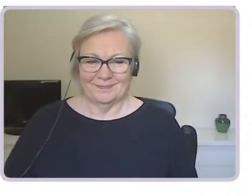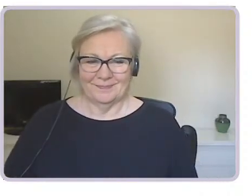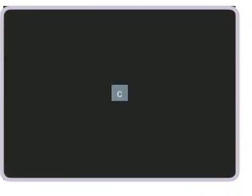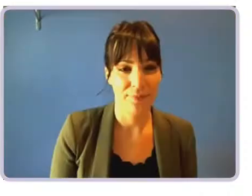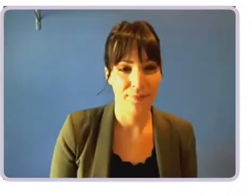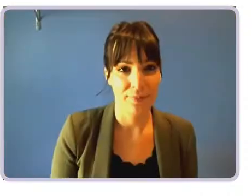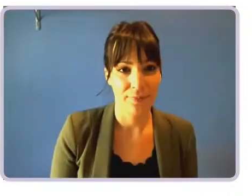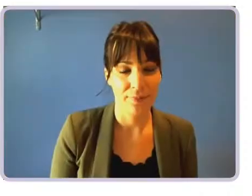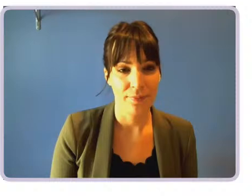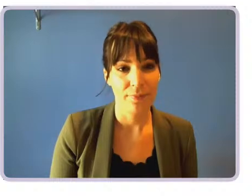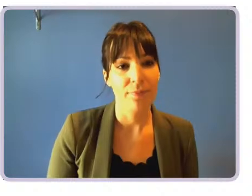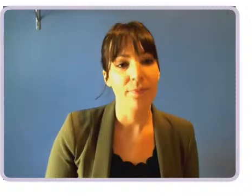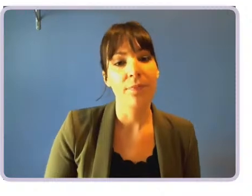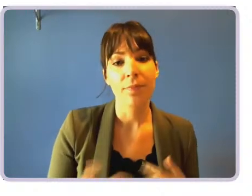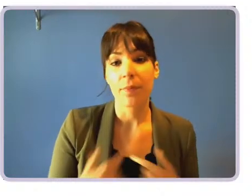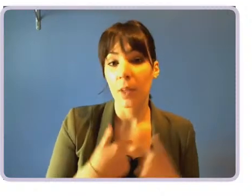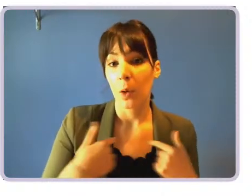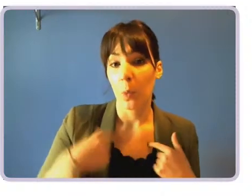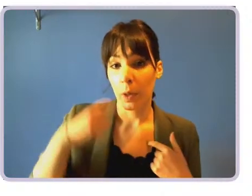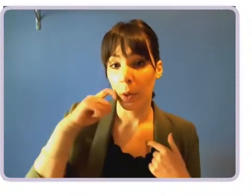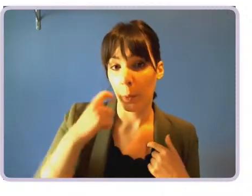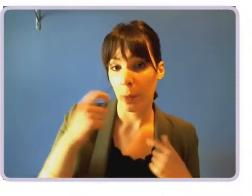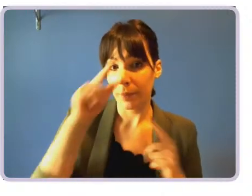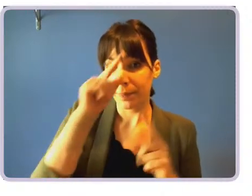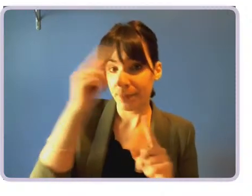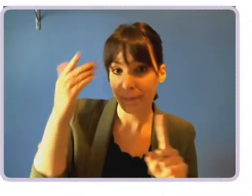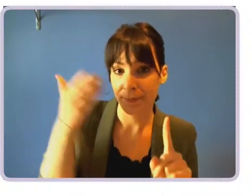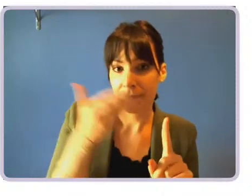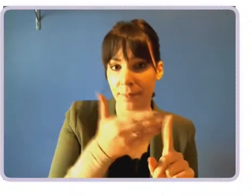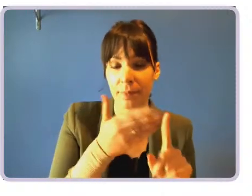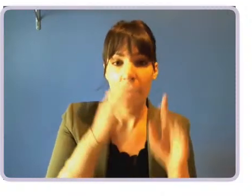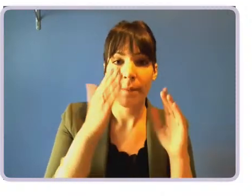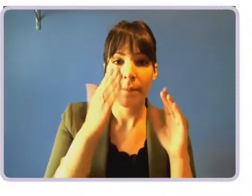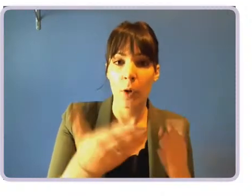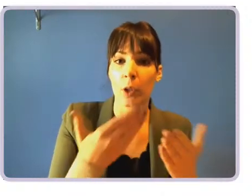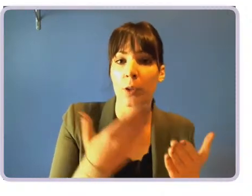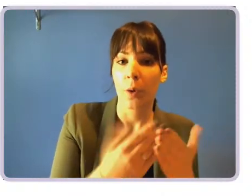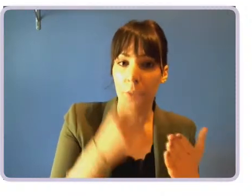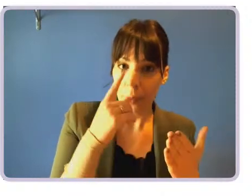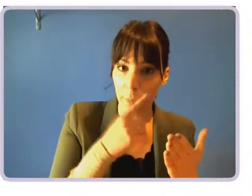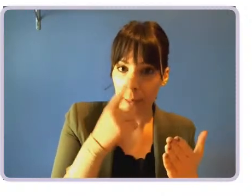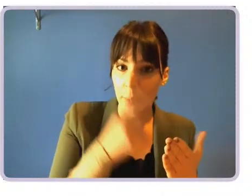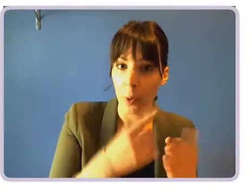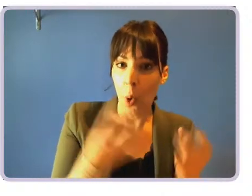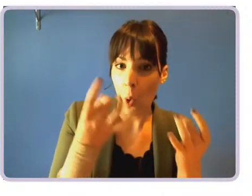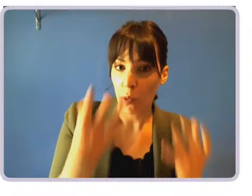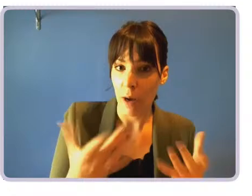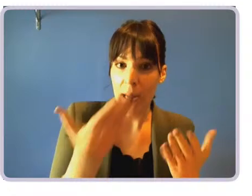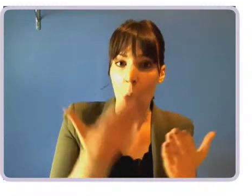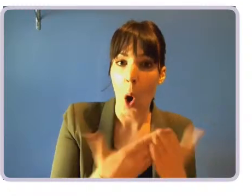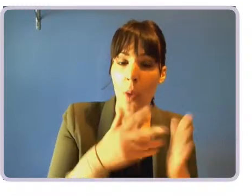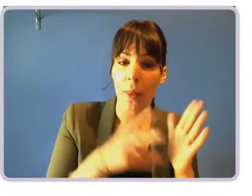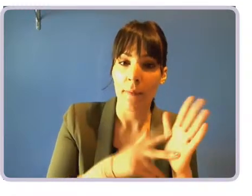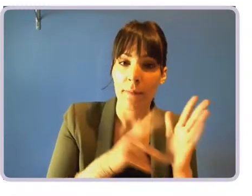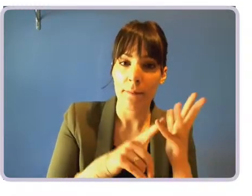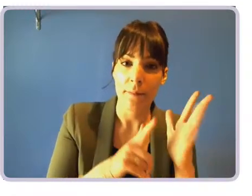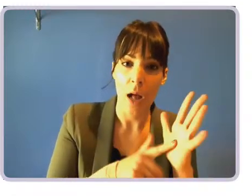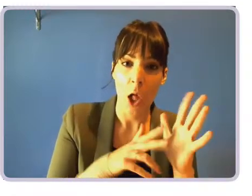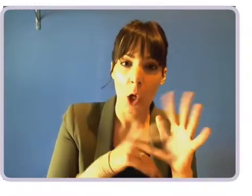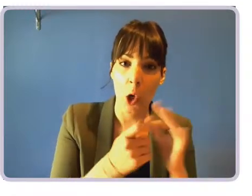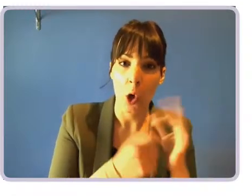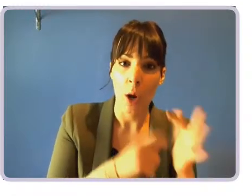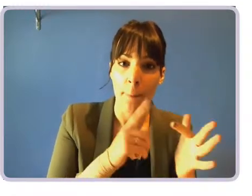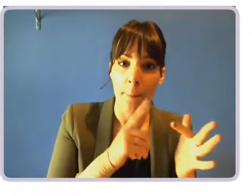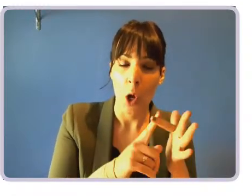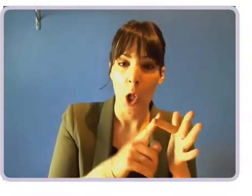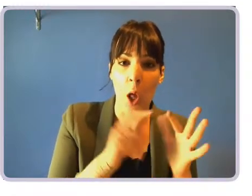And we will purposefully target people on the Vulnerable Persons Register and also people at greatest risk who are not on the